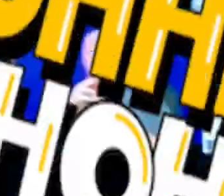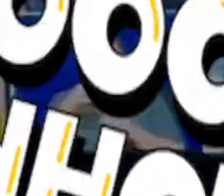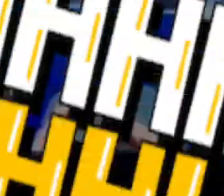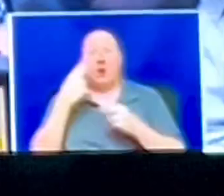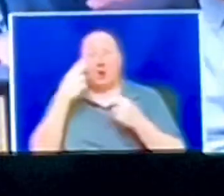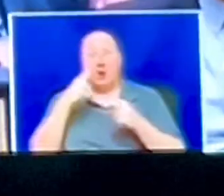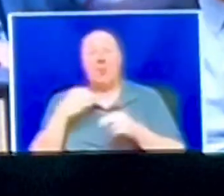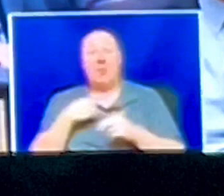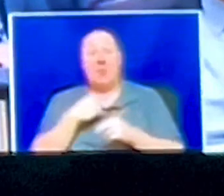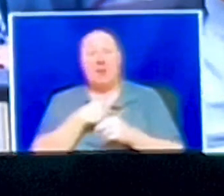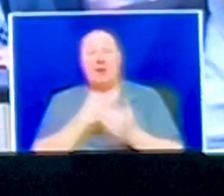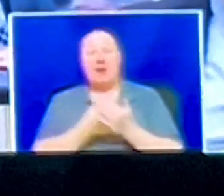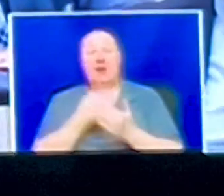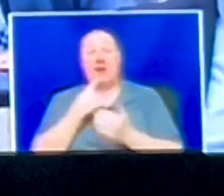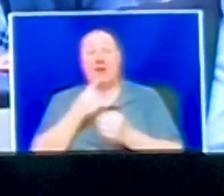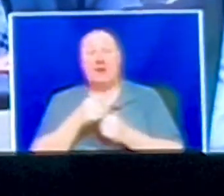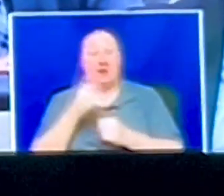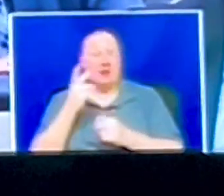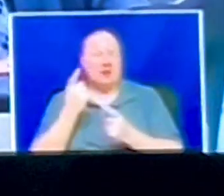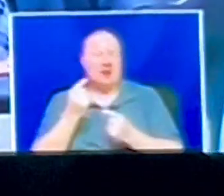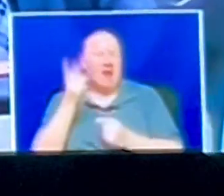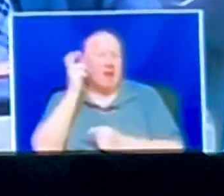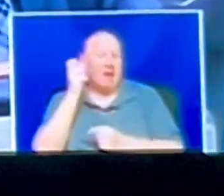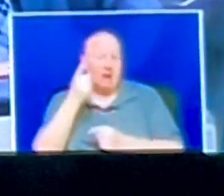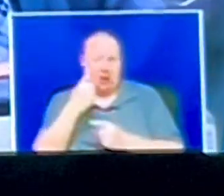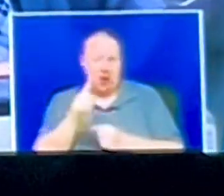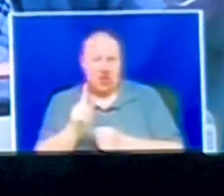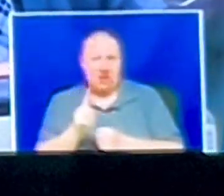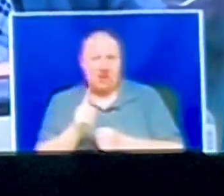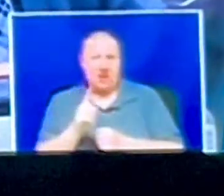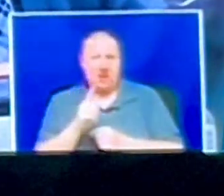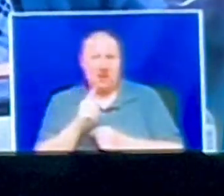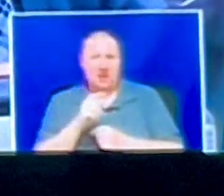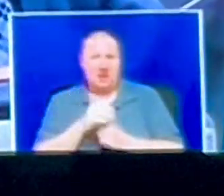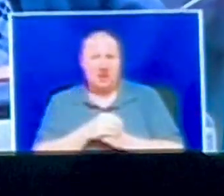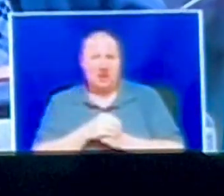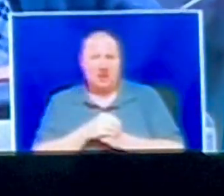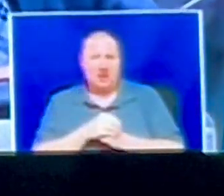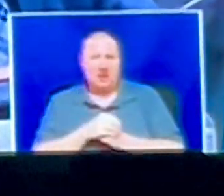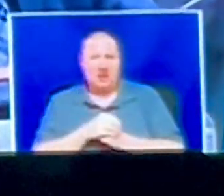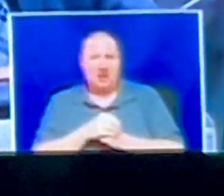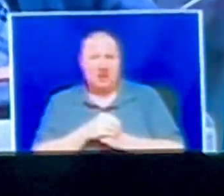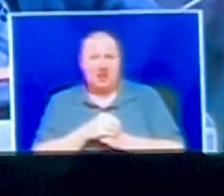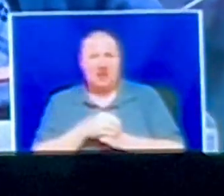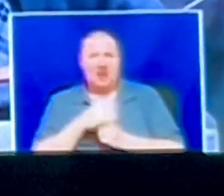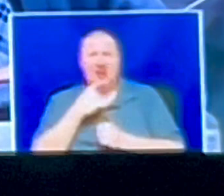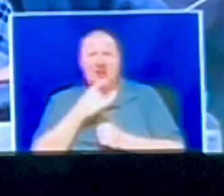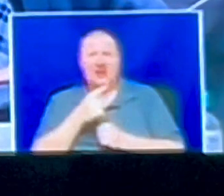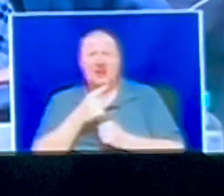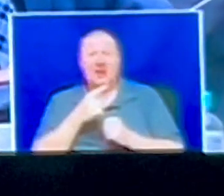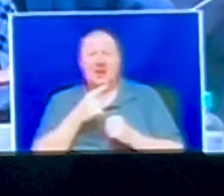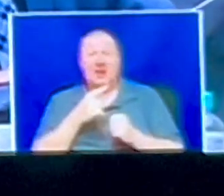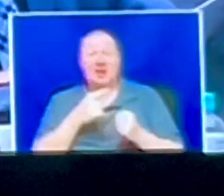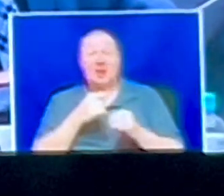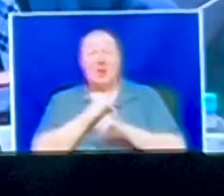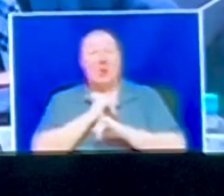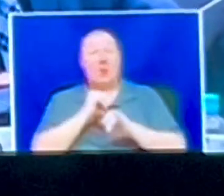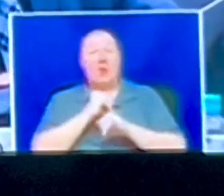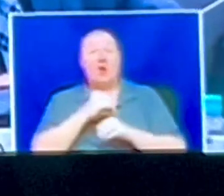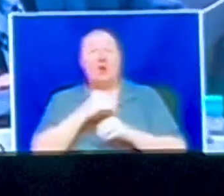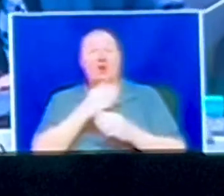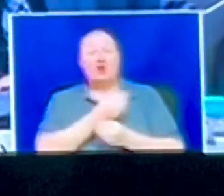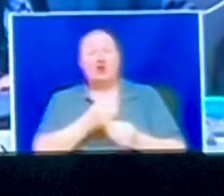Hello? Did I hear you correctly saying that the atrocities that we are speaking about, the beheading of